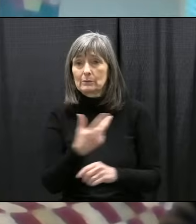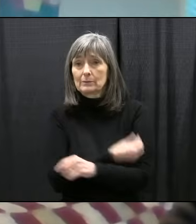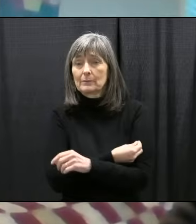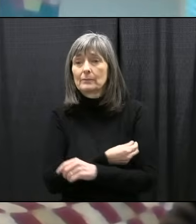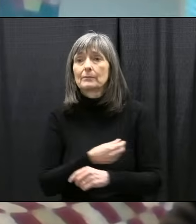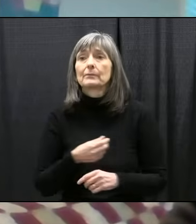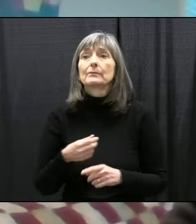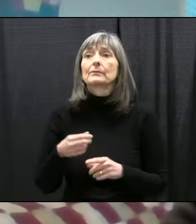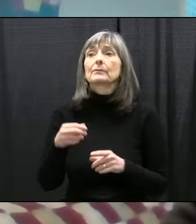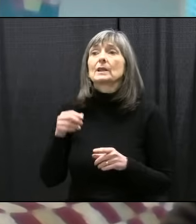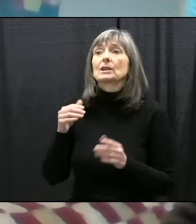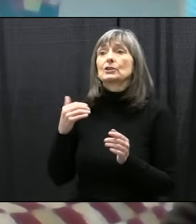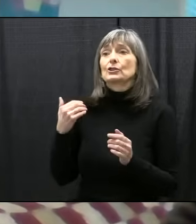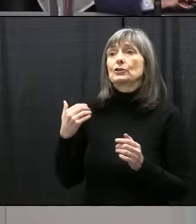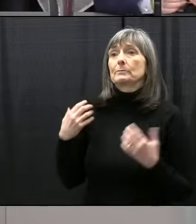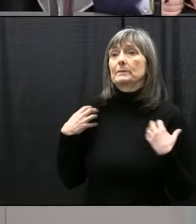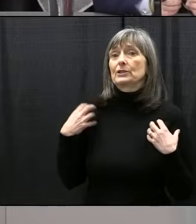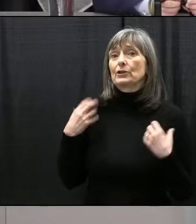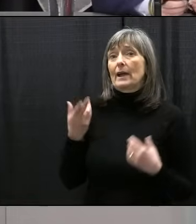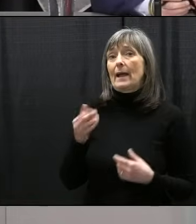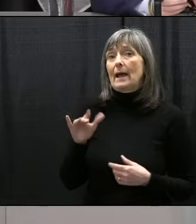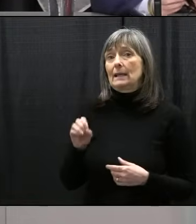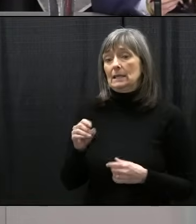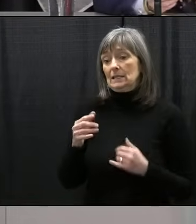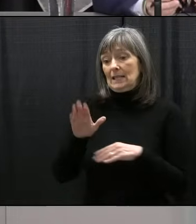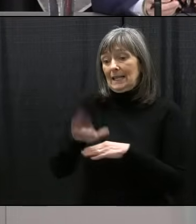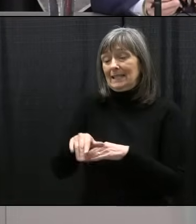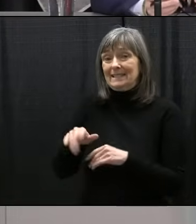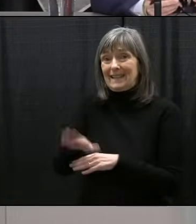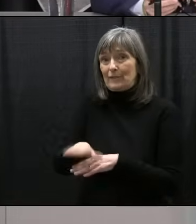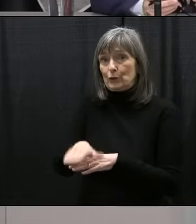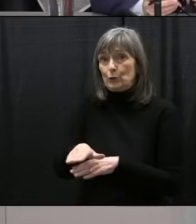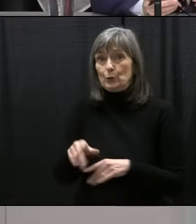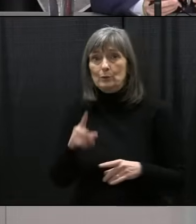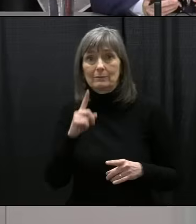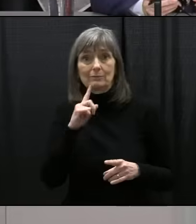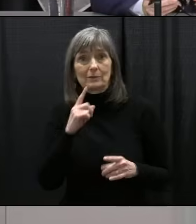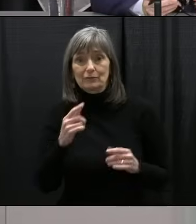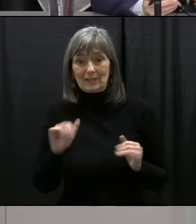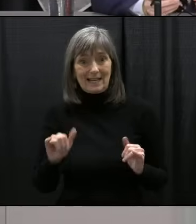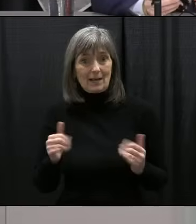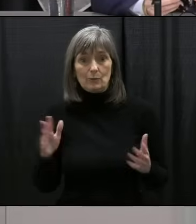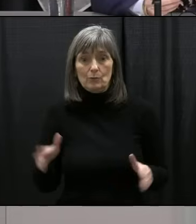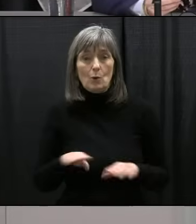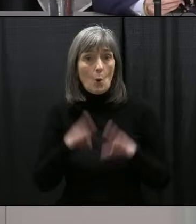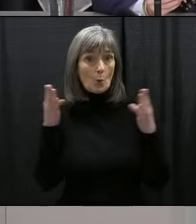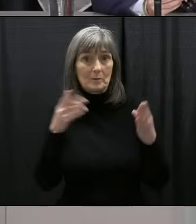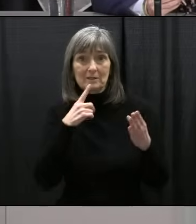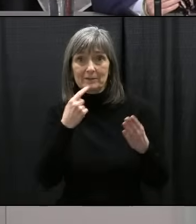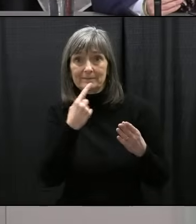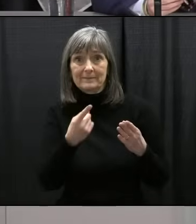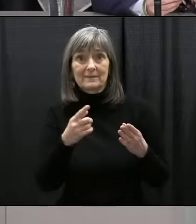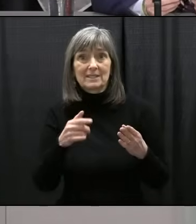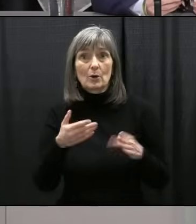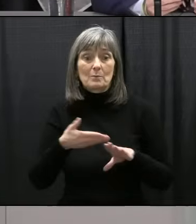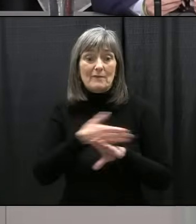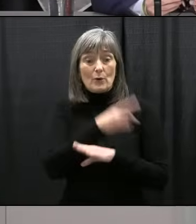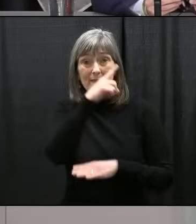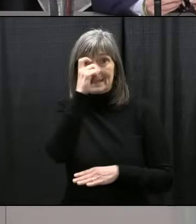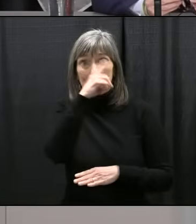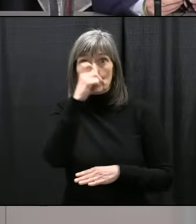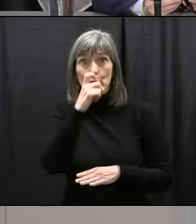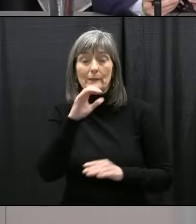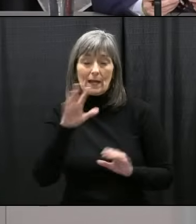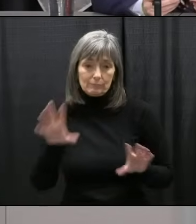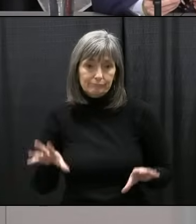By later on today. Yeah, Patrick, we're working to amp up, as we said in the introductory remarks, back to where we were over the